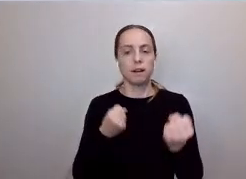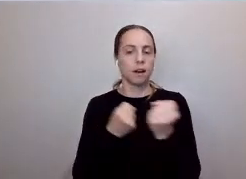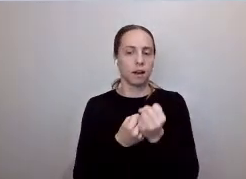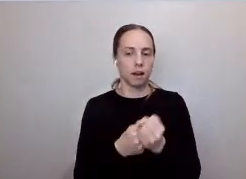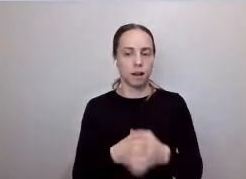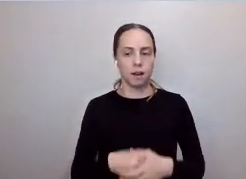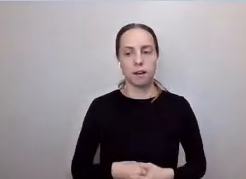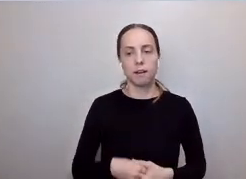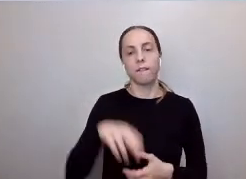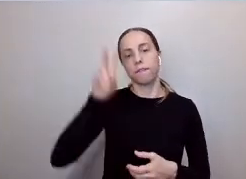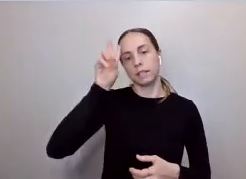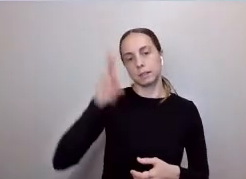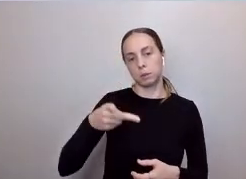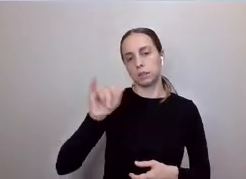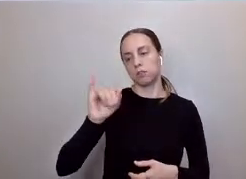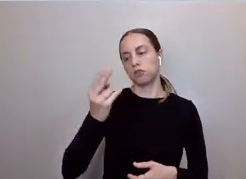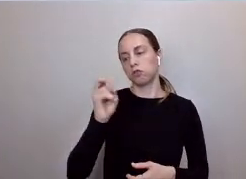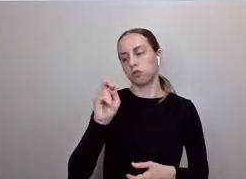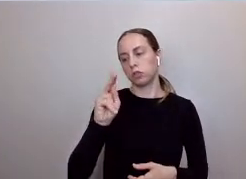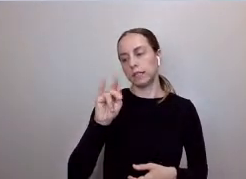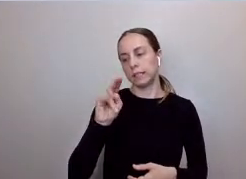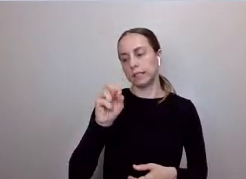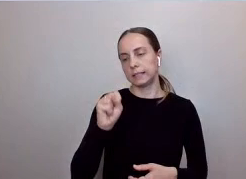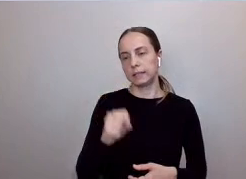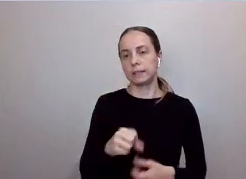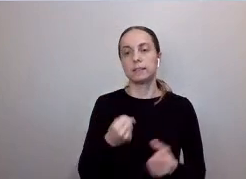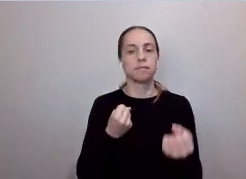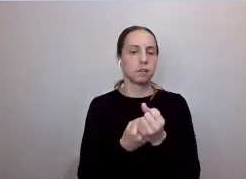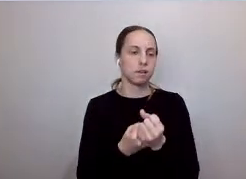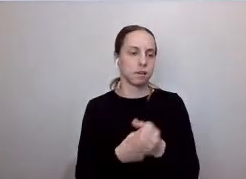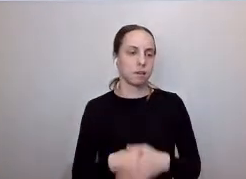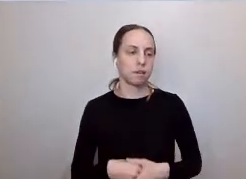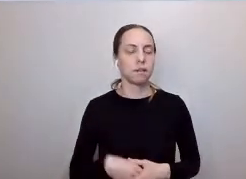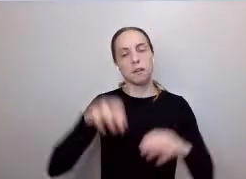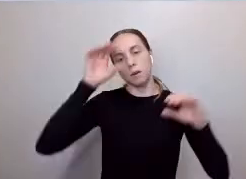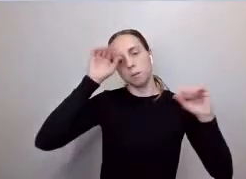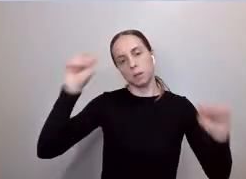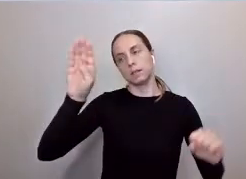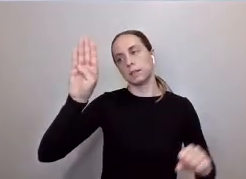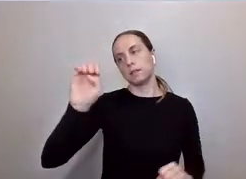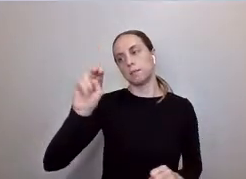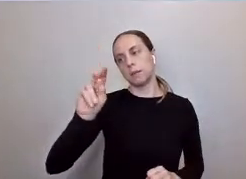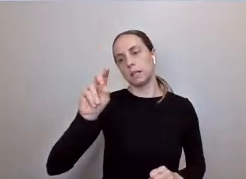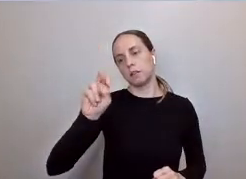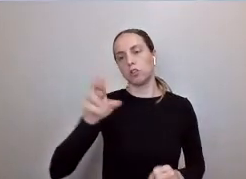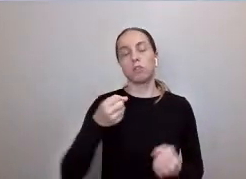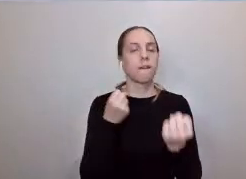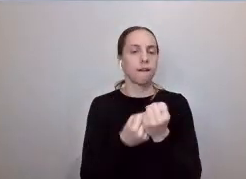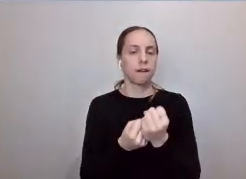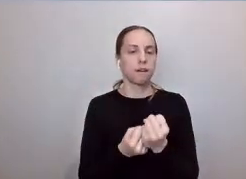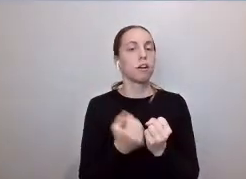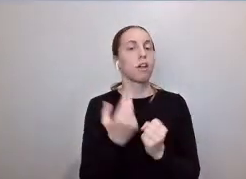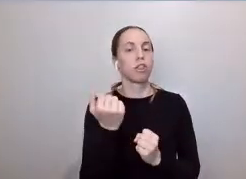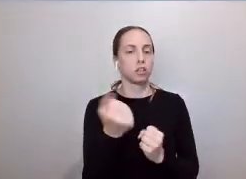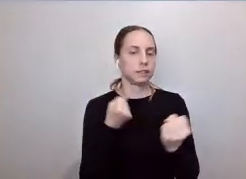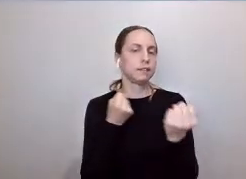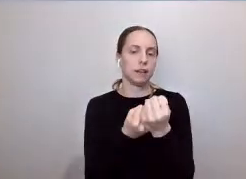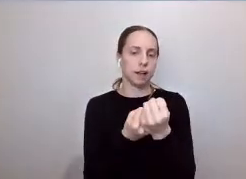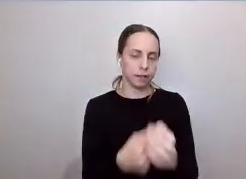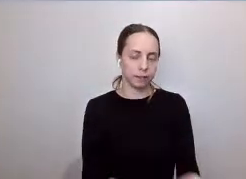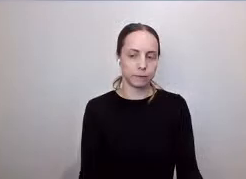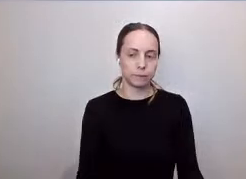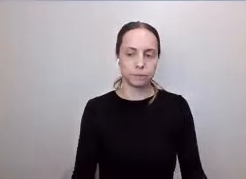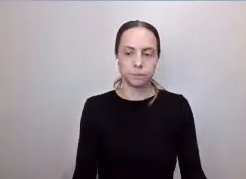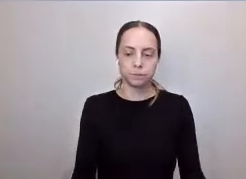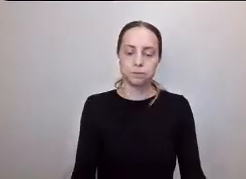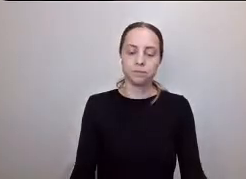Jenkins. Aye. President Bender. Aye. There are 13 ayes. That carries, and that resolution is